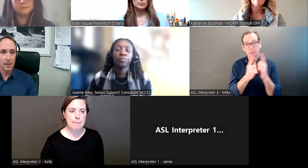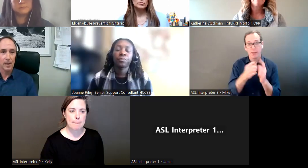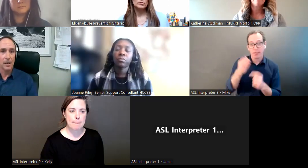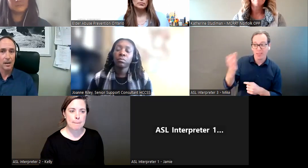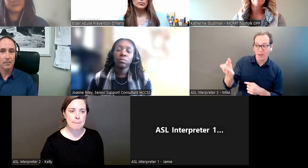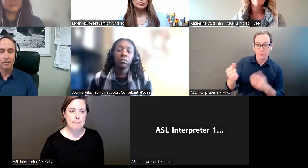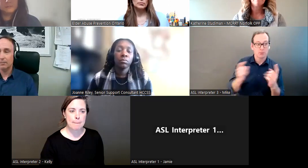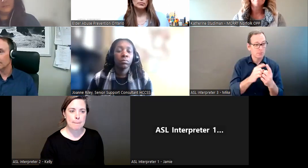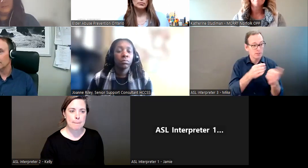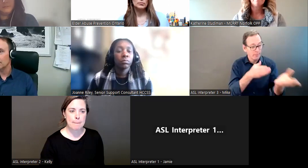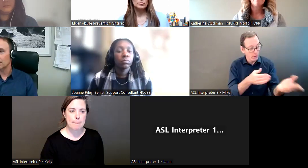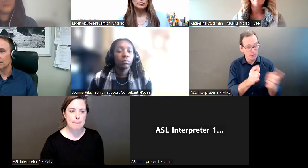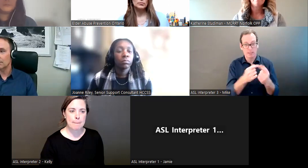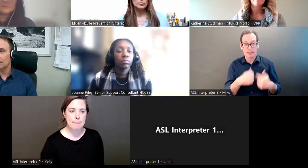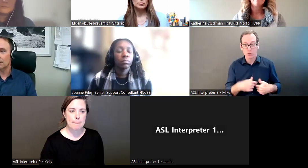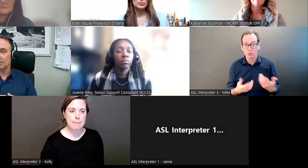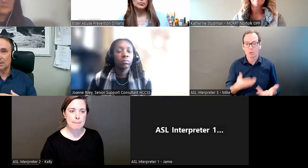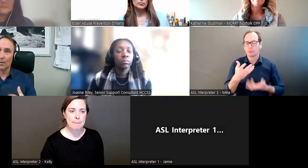them,